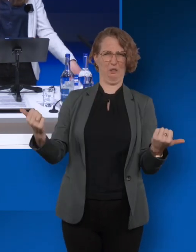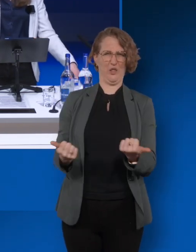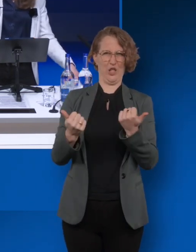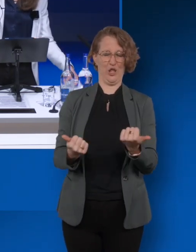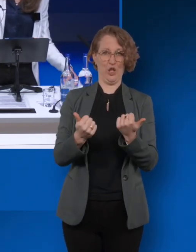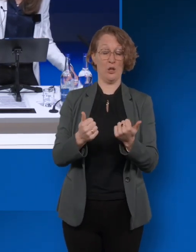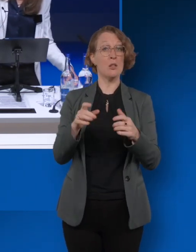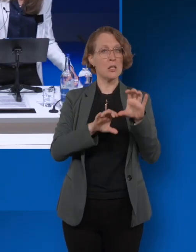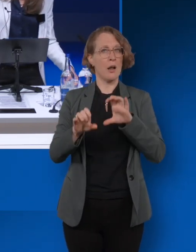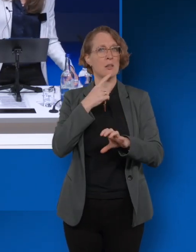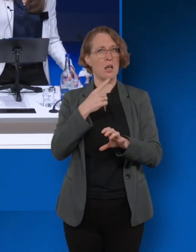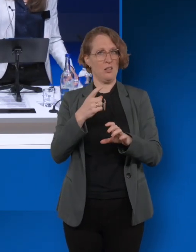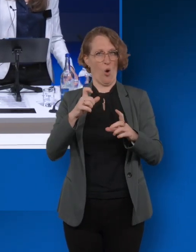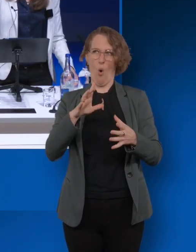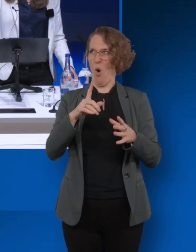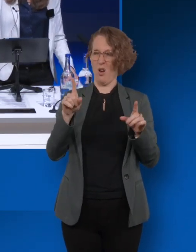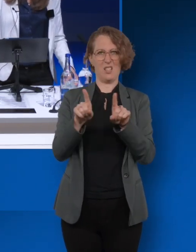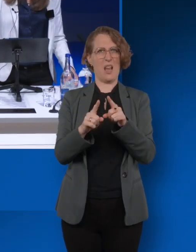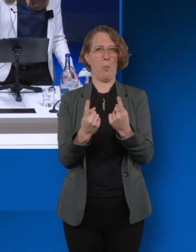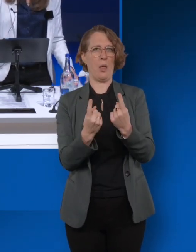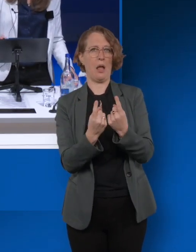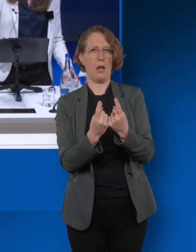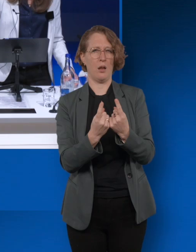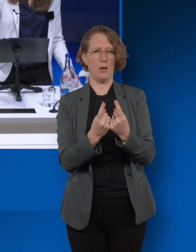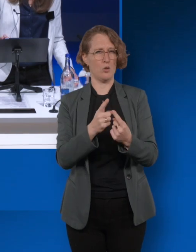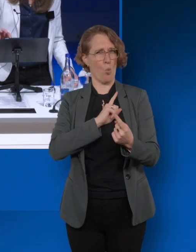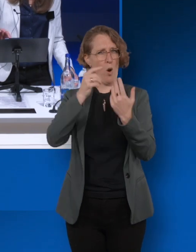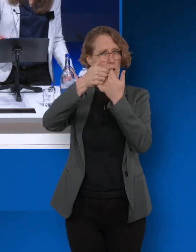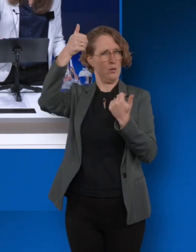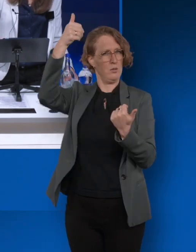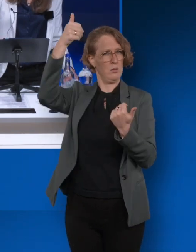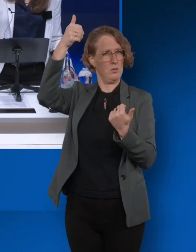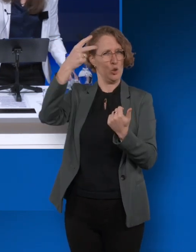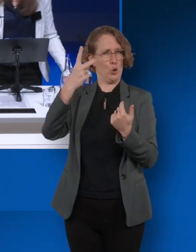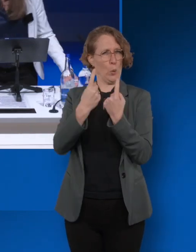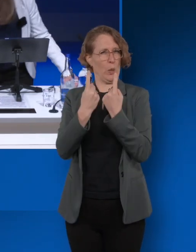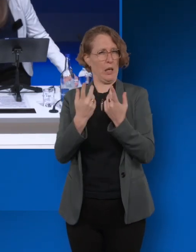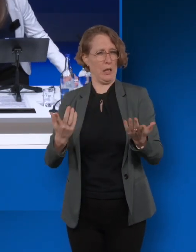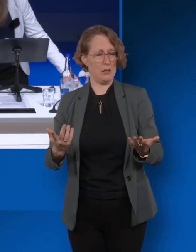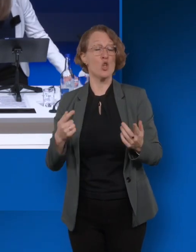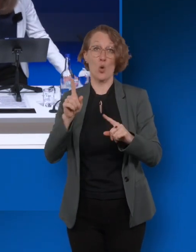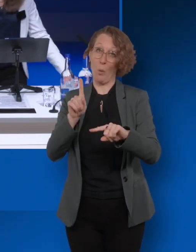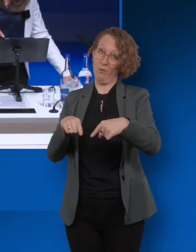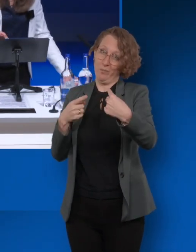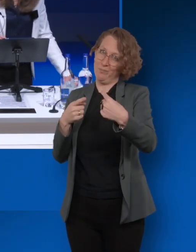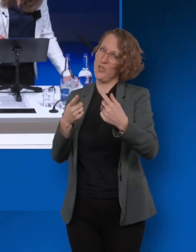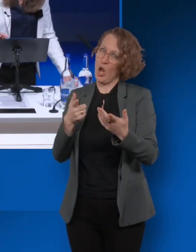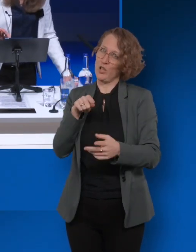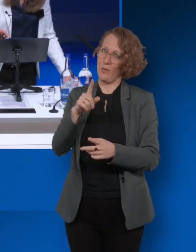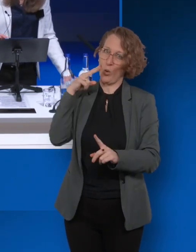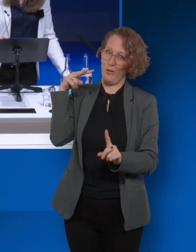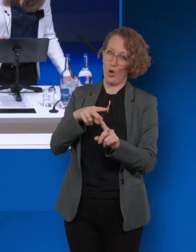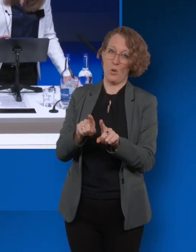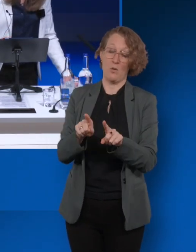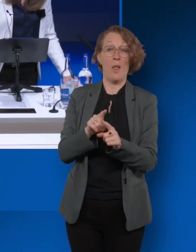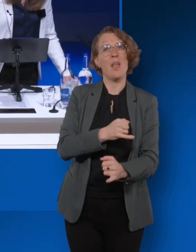there's one thing. So why are there two? So that view has its challenges. And then finally,